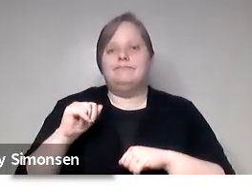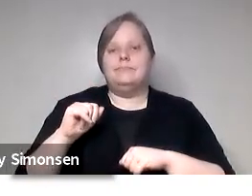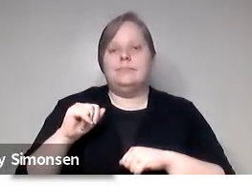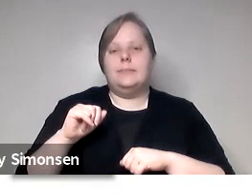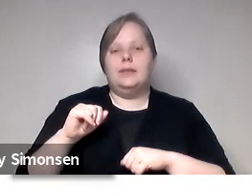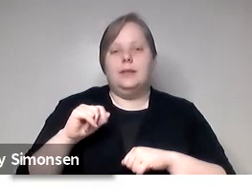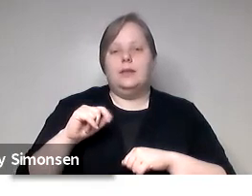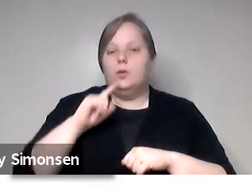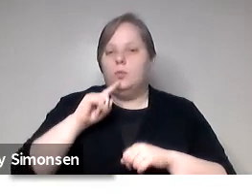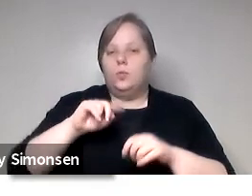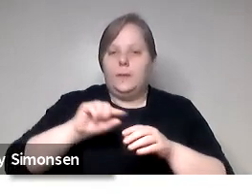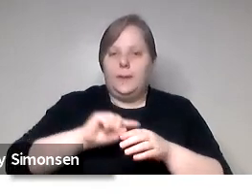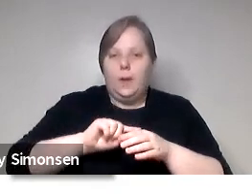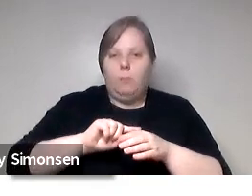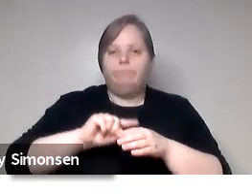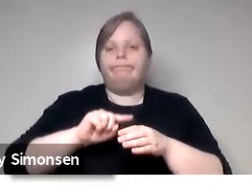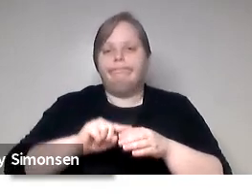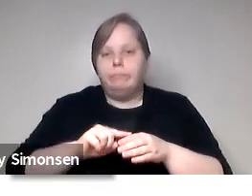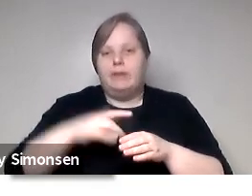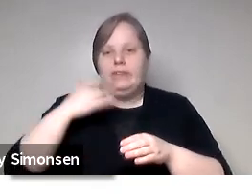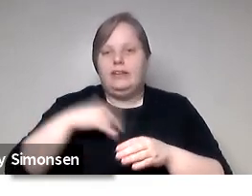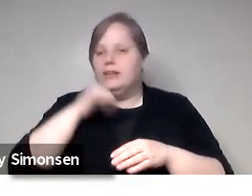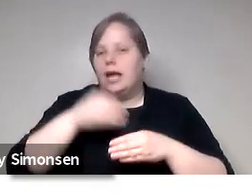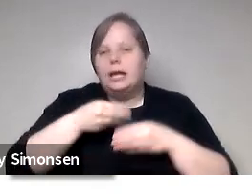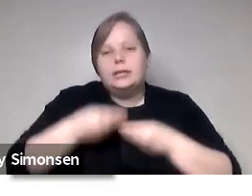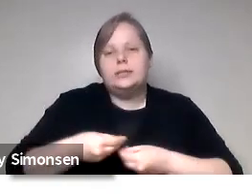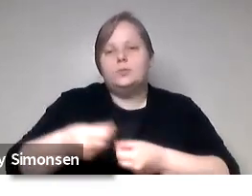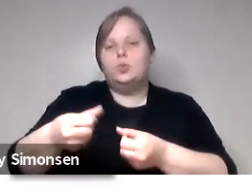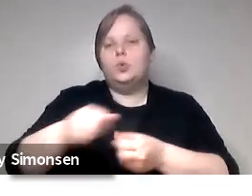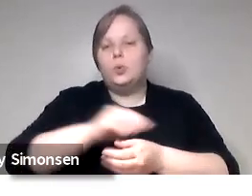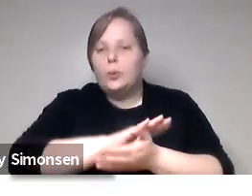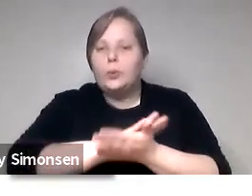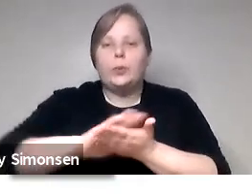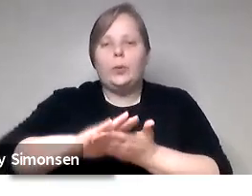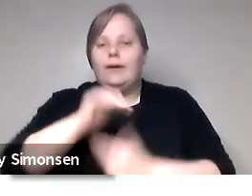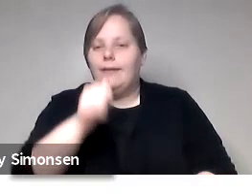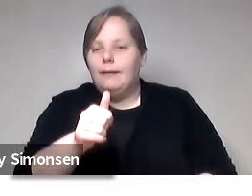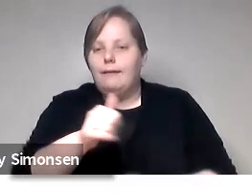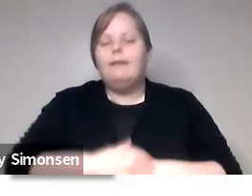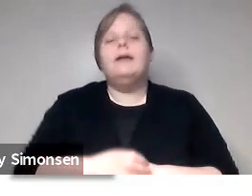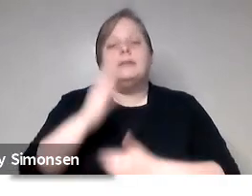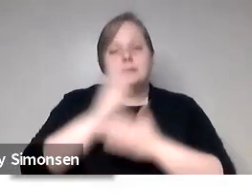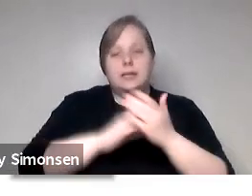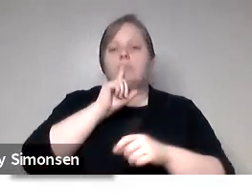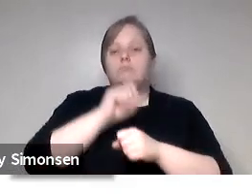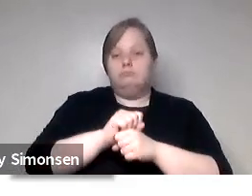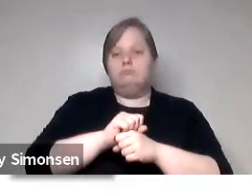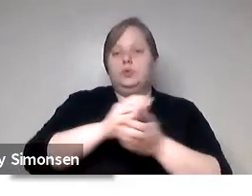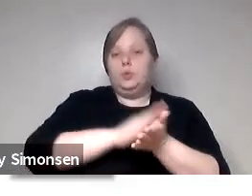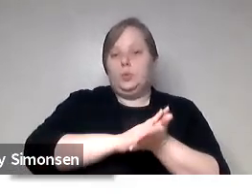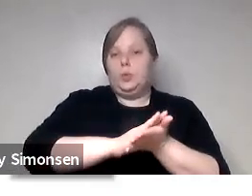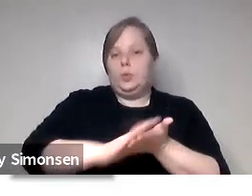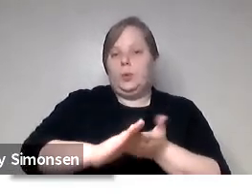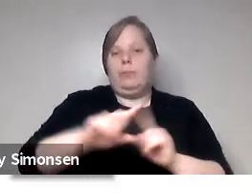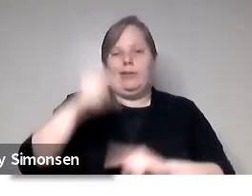edge on it. So it's more of a bump. It's not smooth and blended in. There are some that do blend in, but the fabric paint,